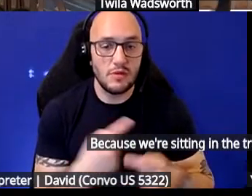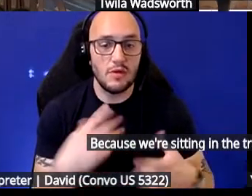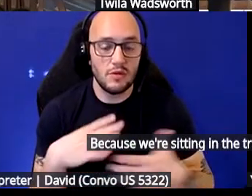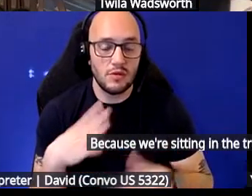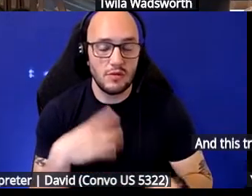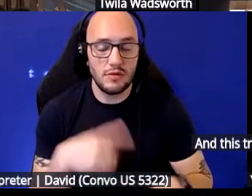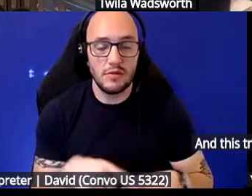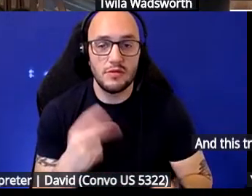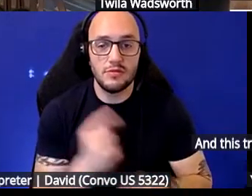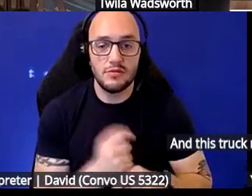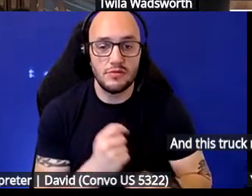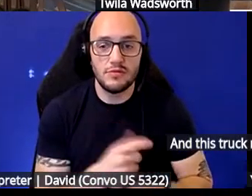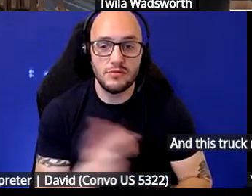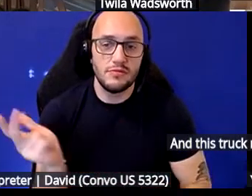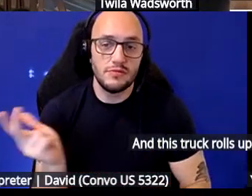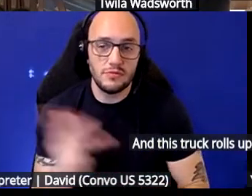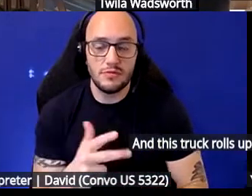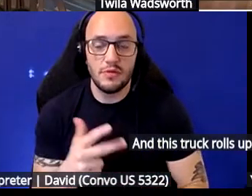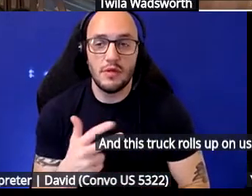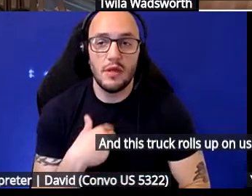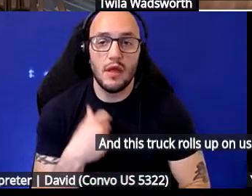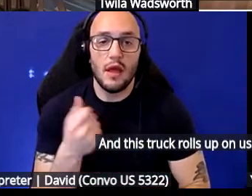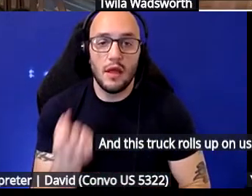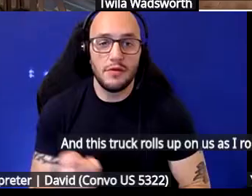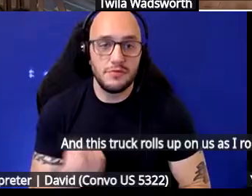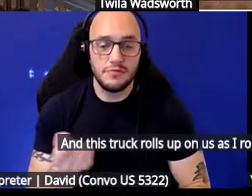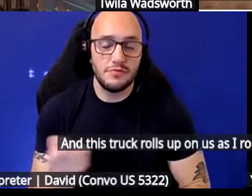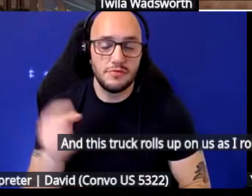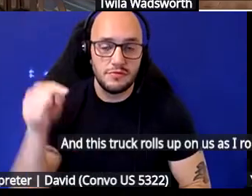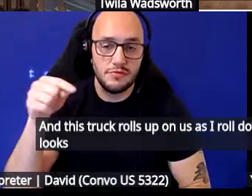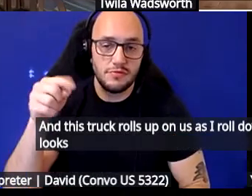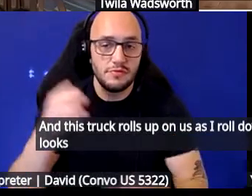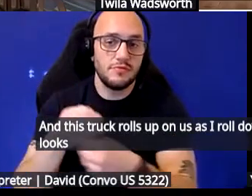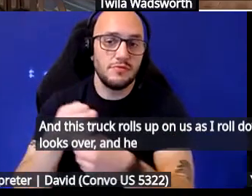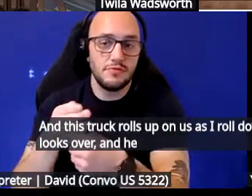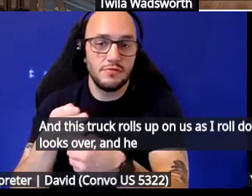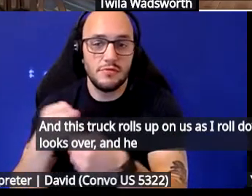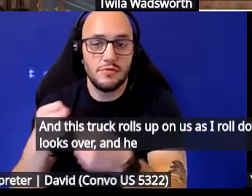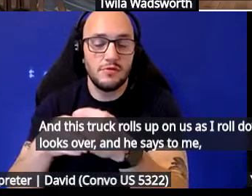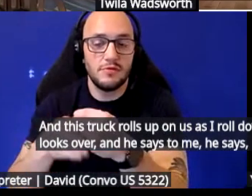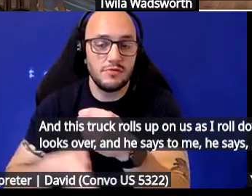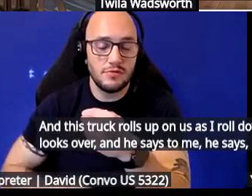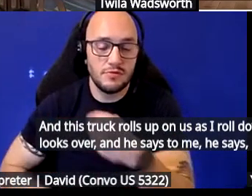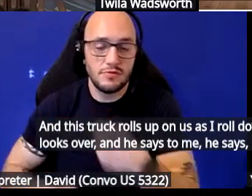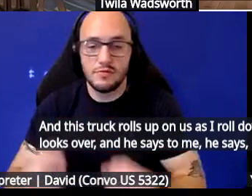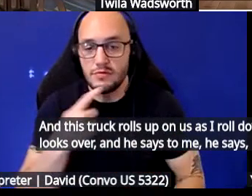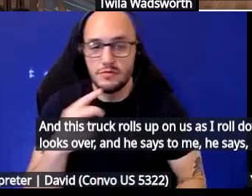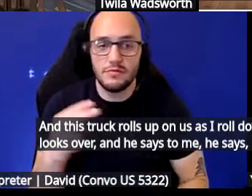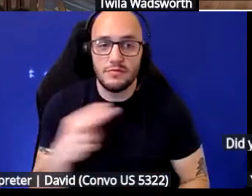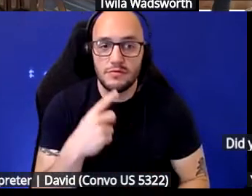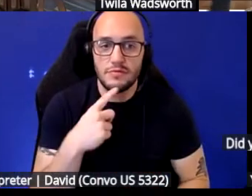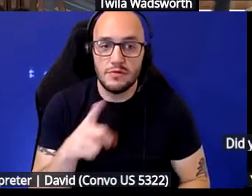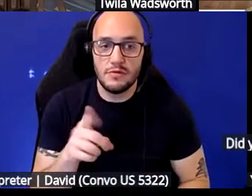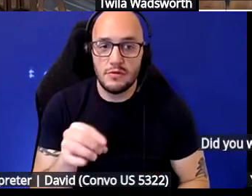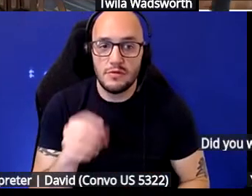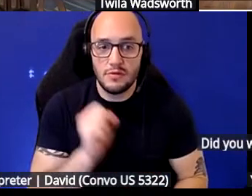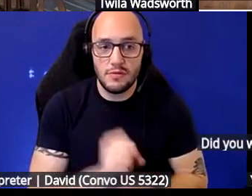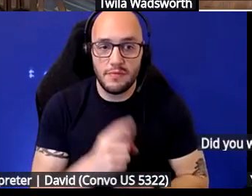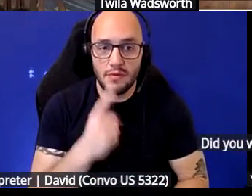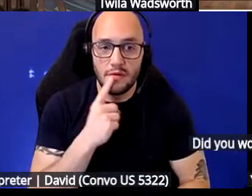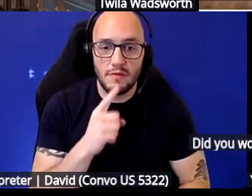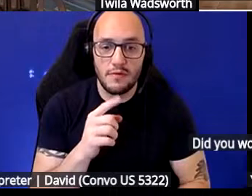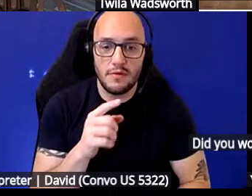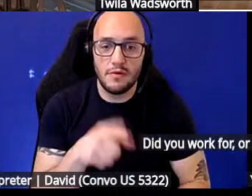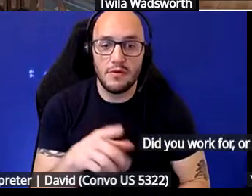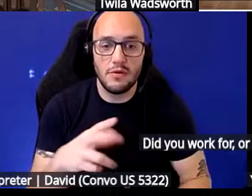rolls up on us, and I roll down my window, and the man driving looks over and he says to me, he says, "Did you work for or are you related